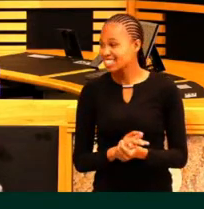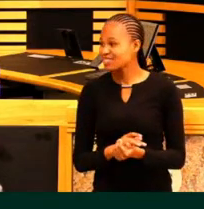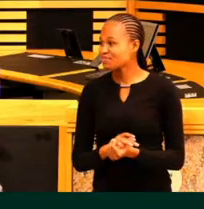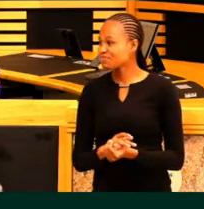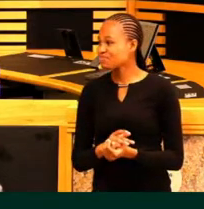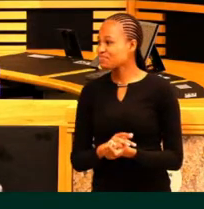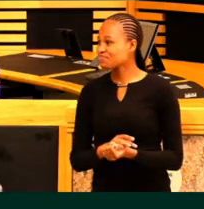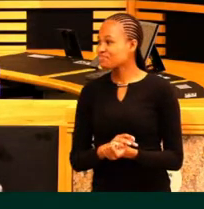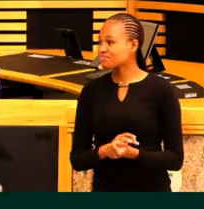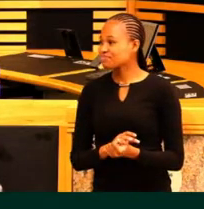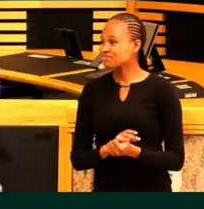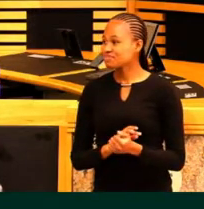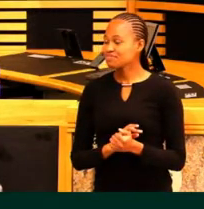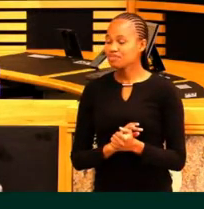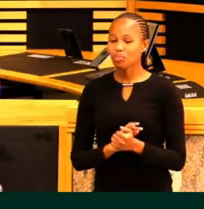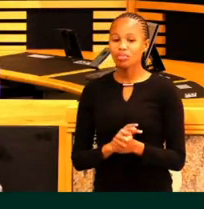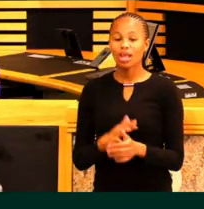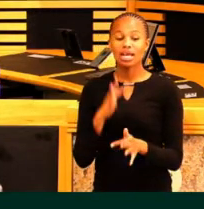Mandela